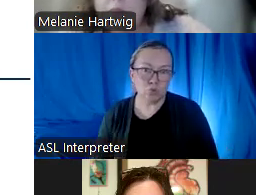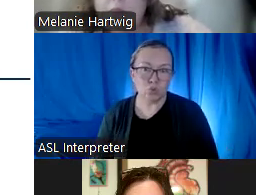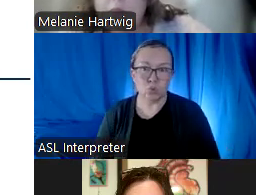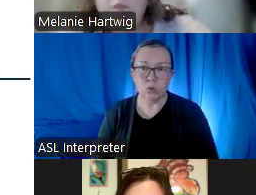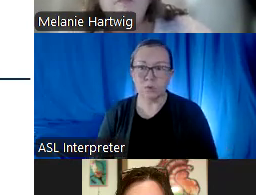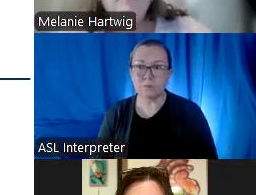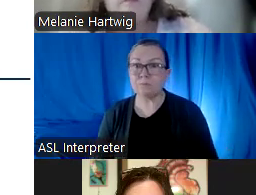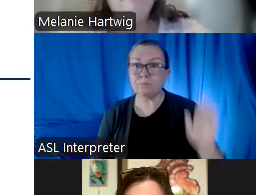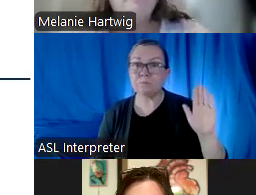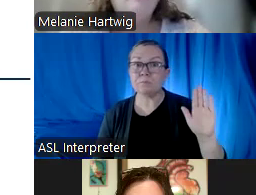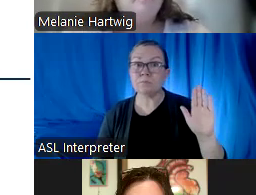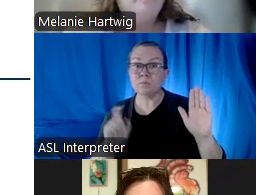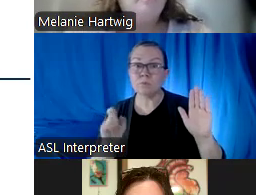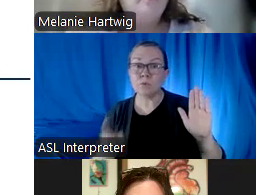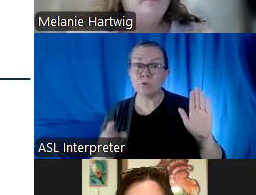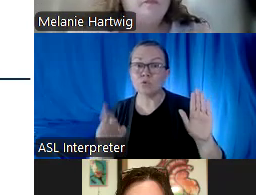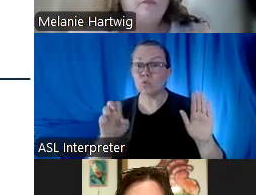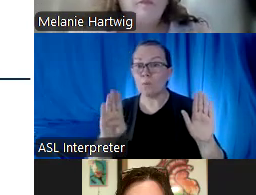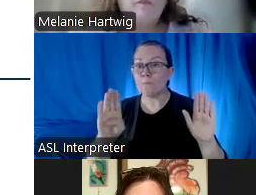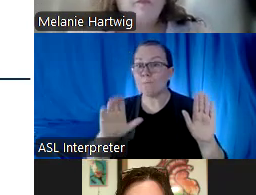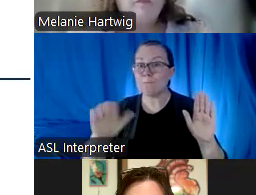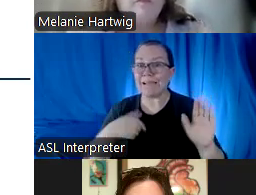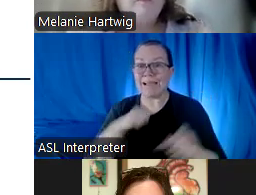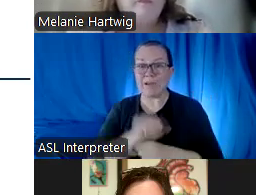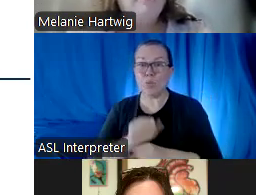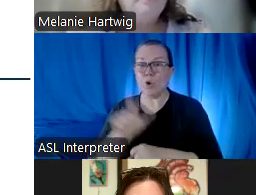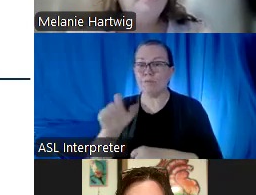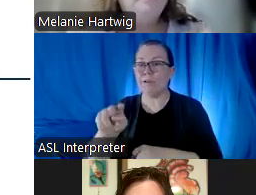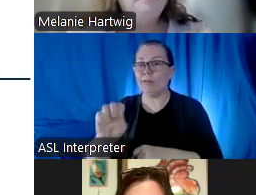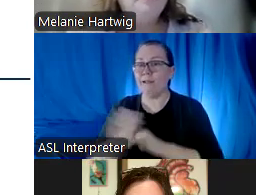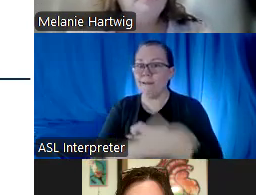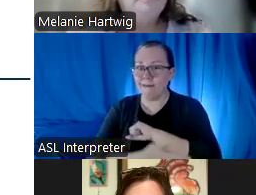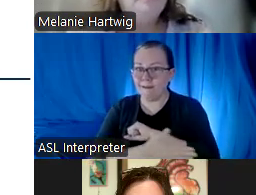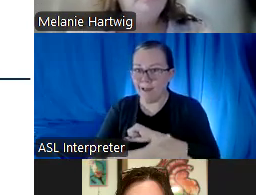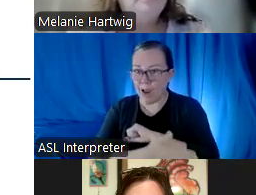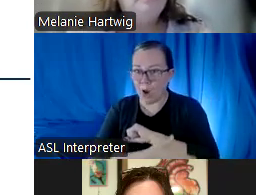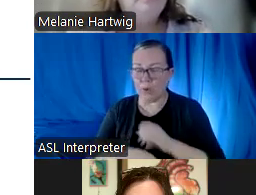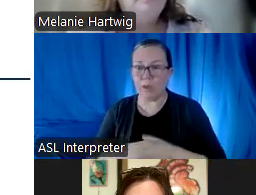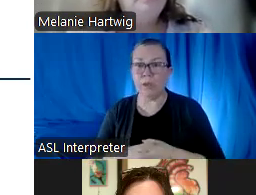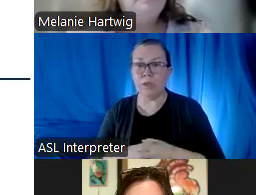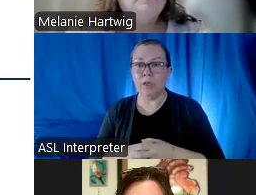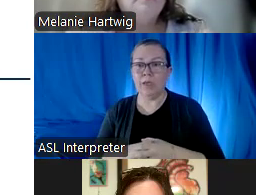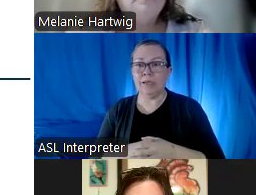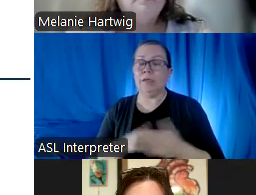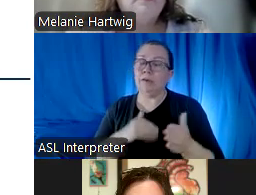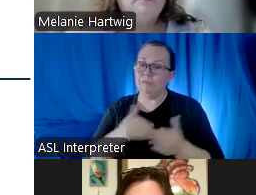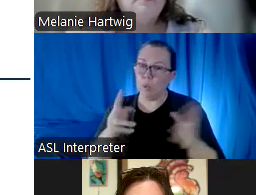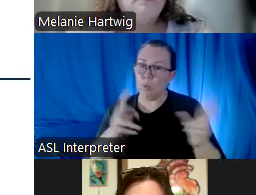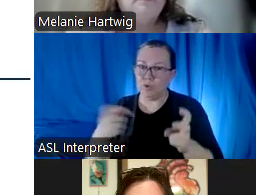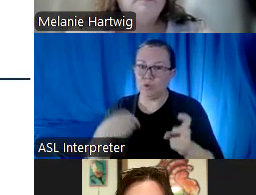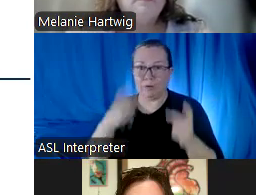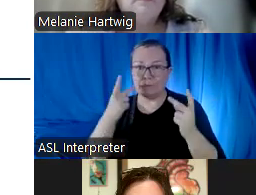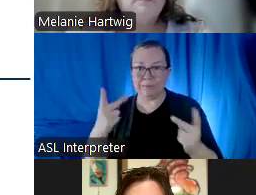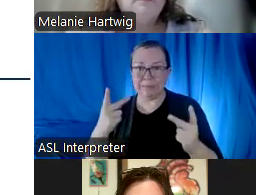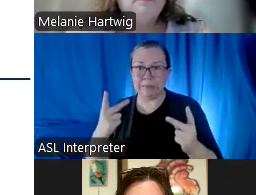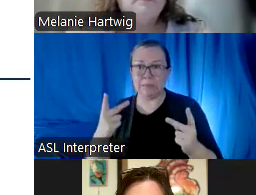I have a question. My name's Rebecca. I work for Lane County. A frequent issue I see around